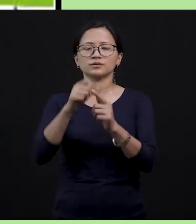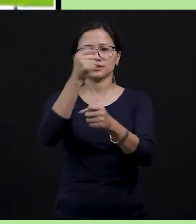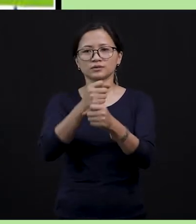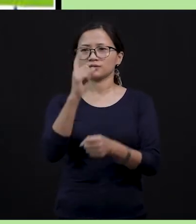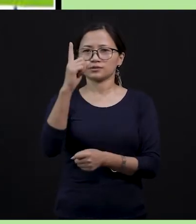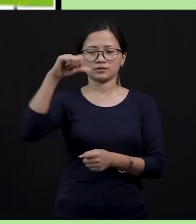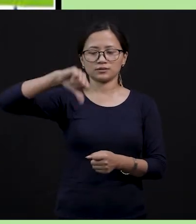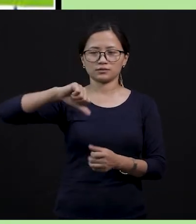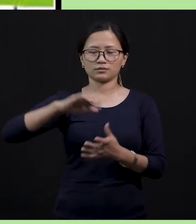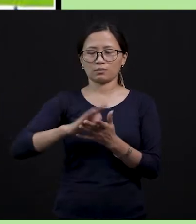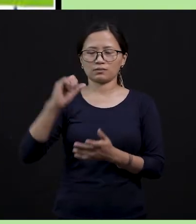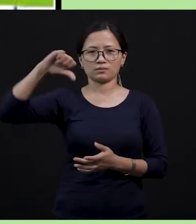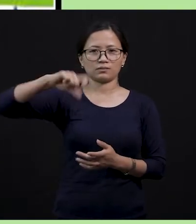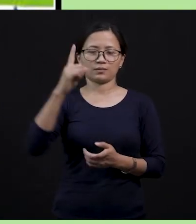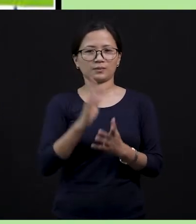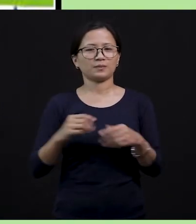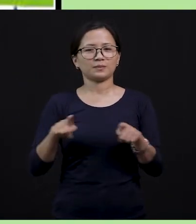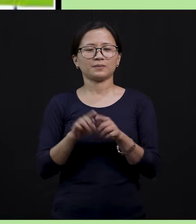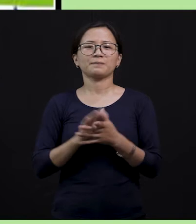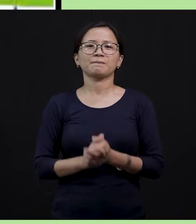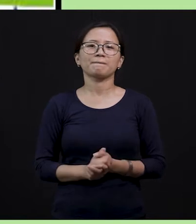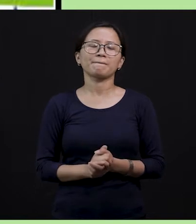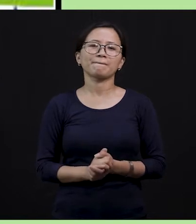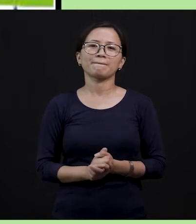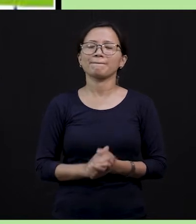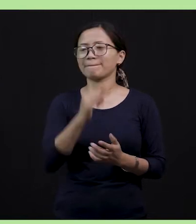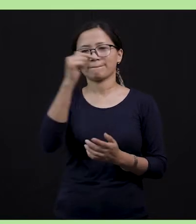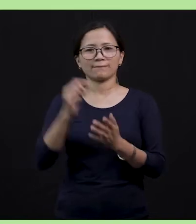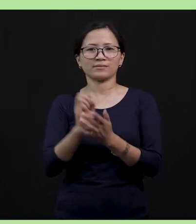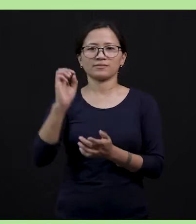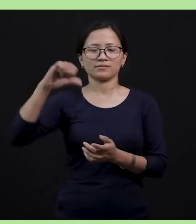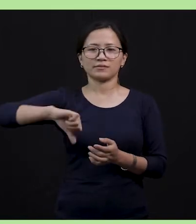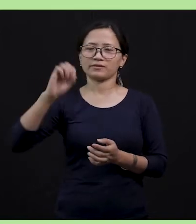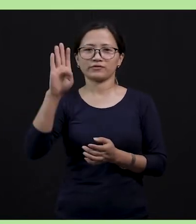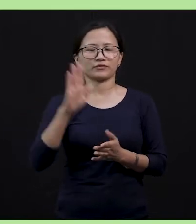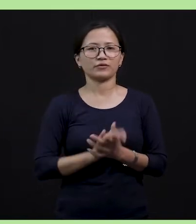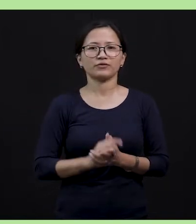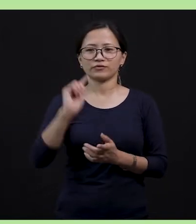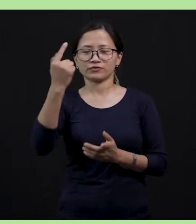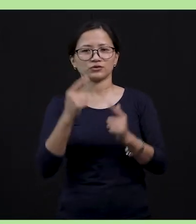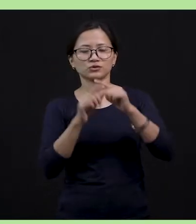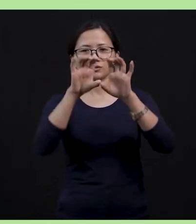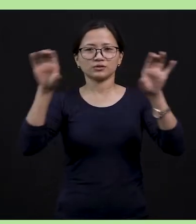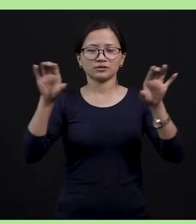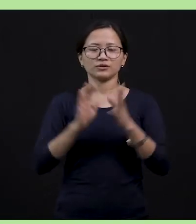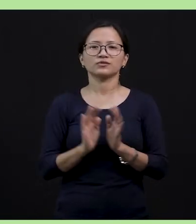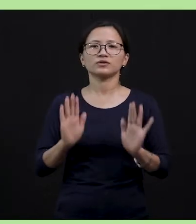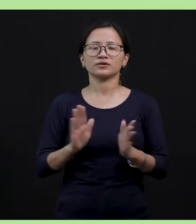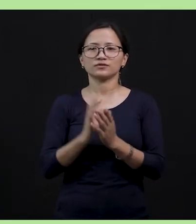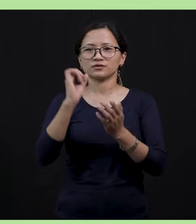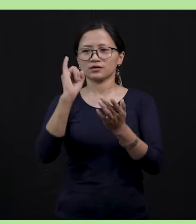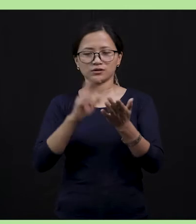pages 91 and we finish on the page number 94. So the first topic that we have,